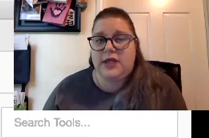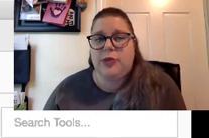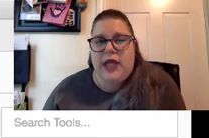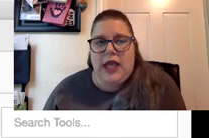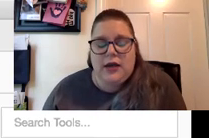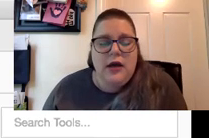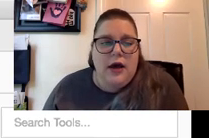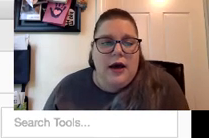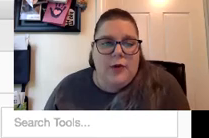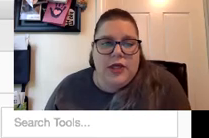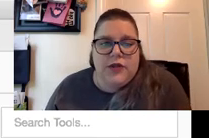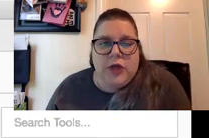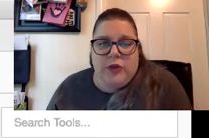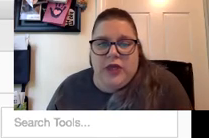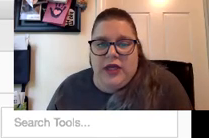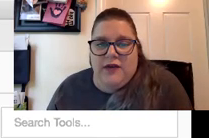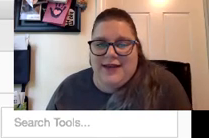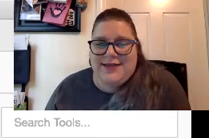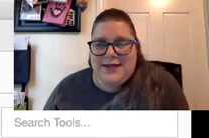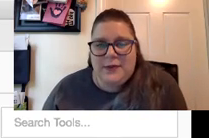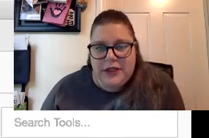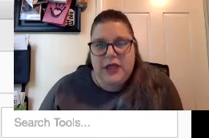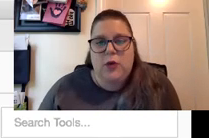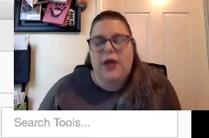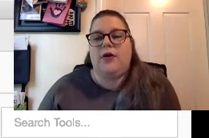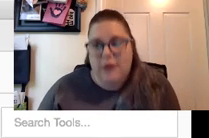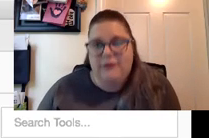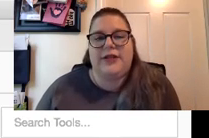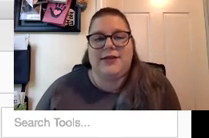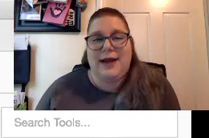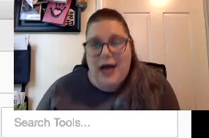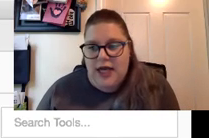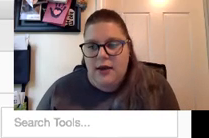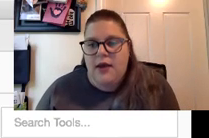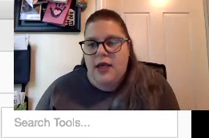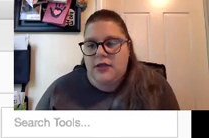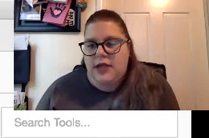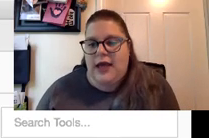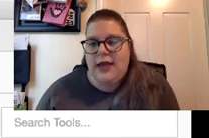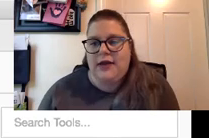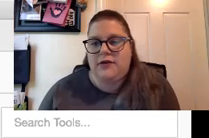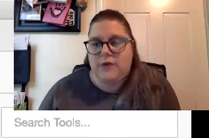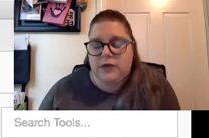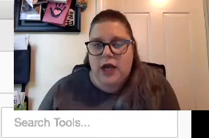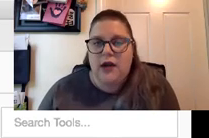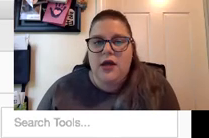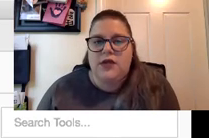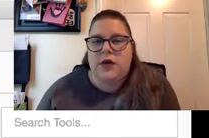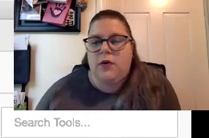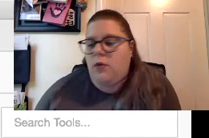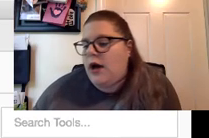that I did put in the Adobe PDF Accessibility Quick Reference Guide into that handouts